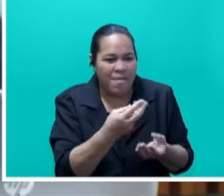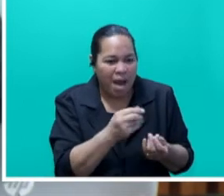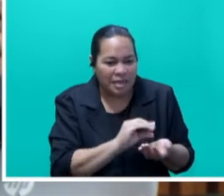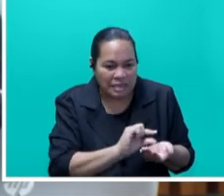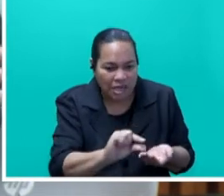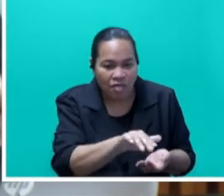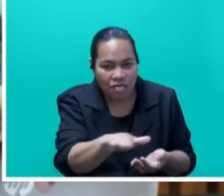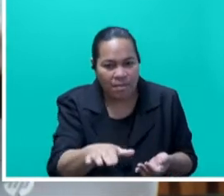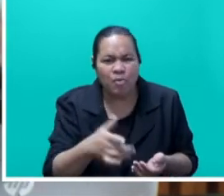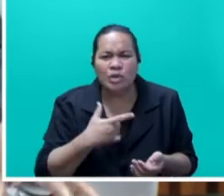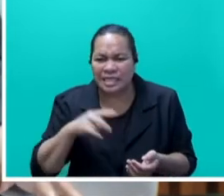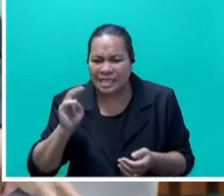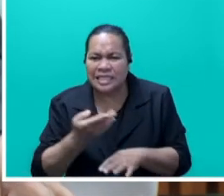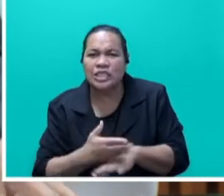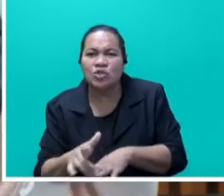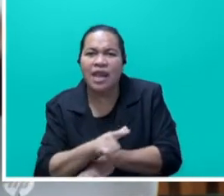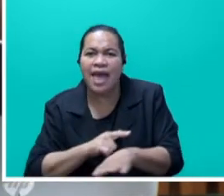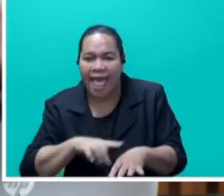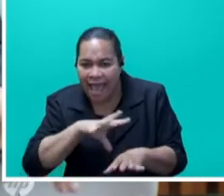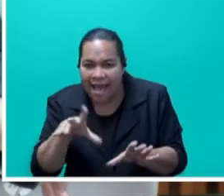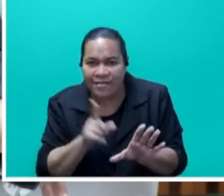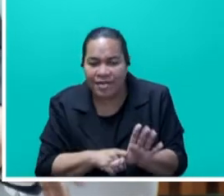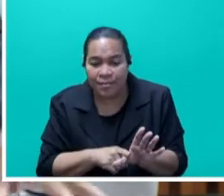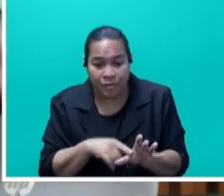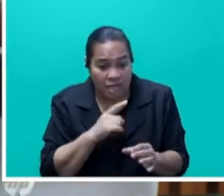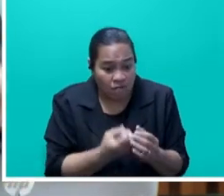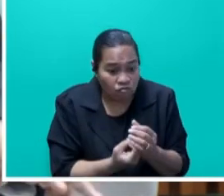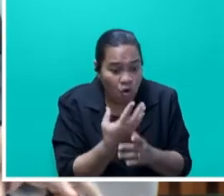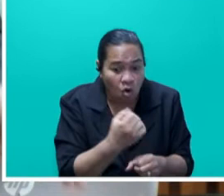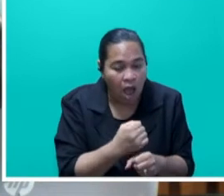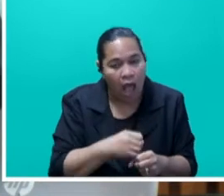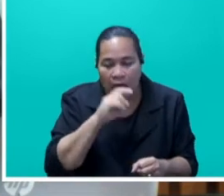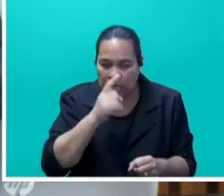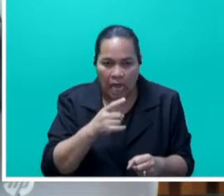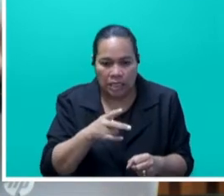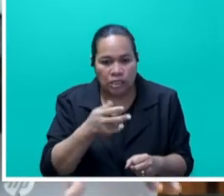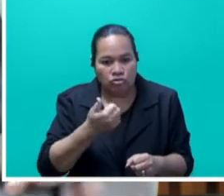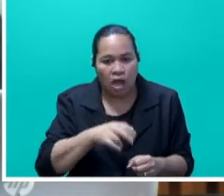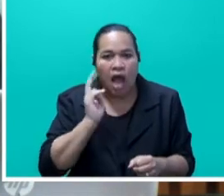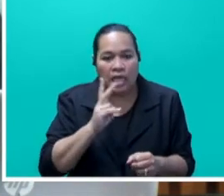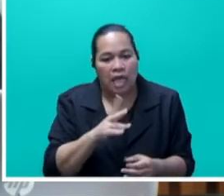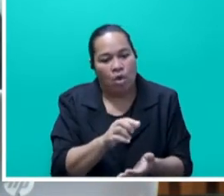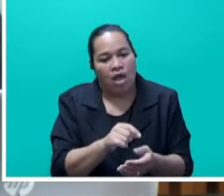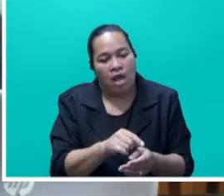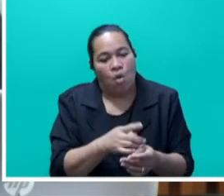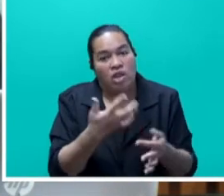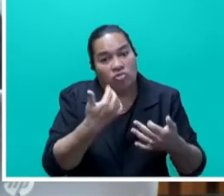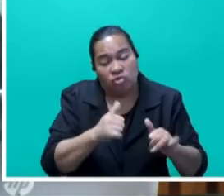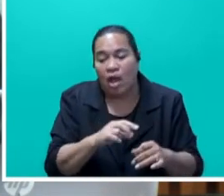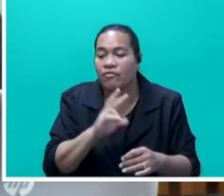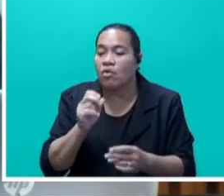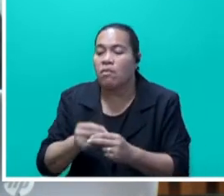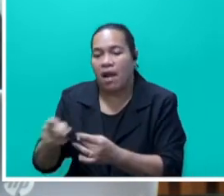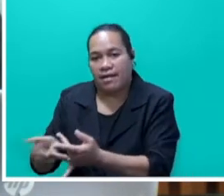in new land every year because the existing land where they grew ginger cannot be utilized for next 3 years because of nematode issue.